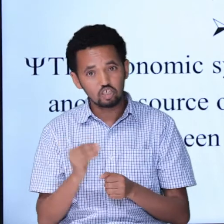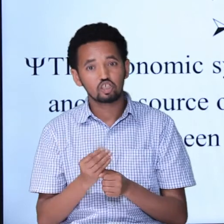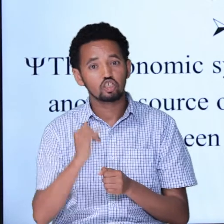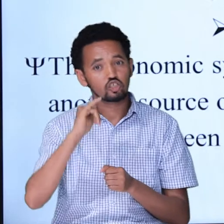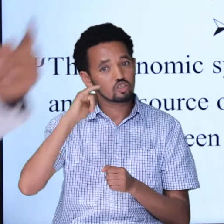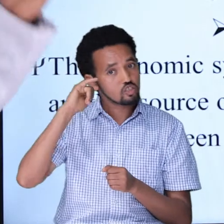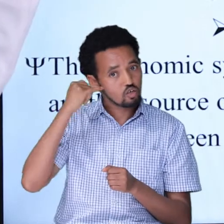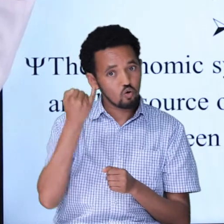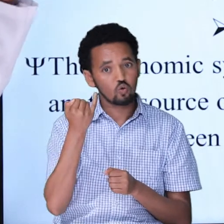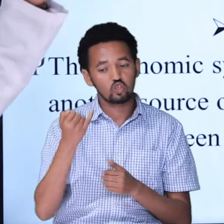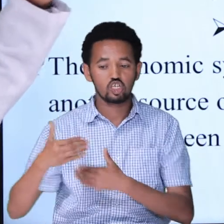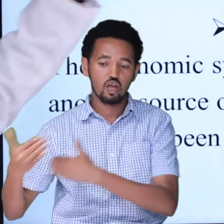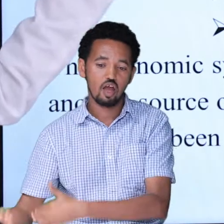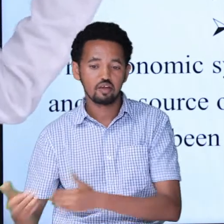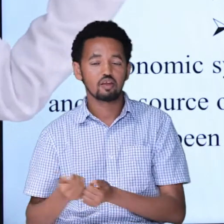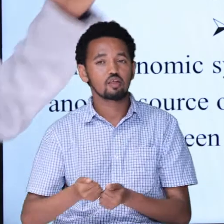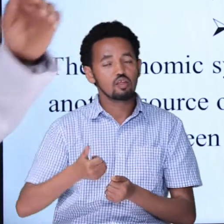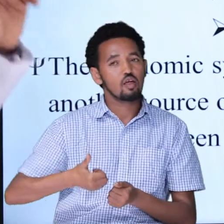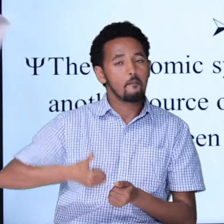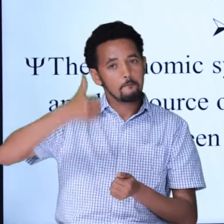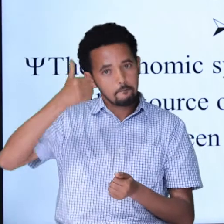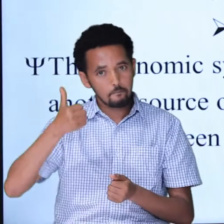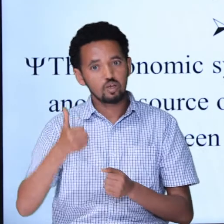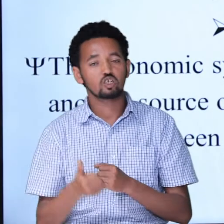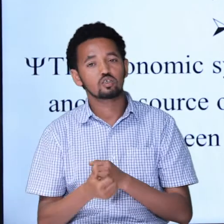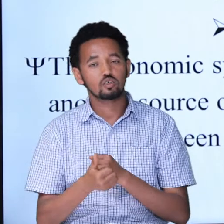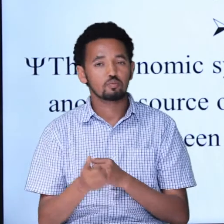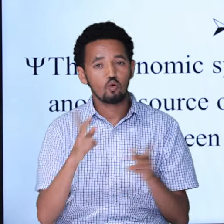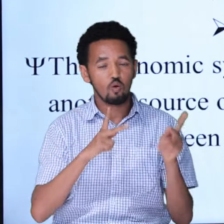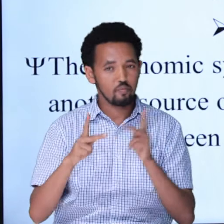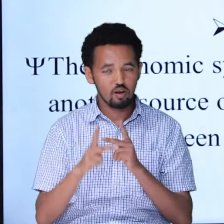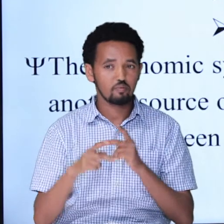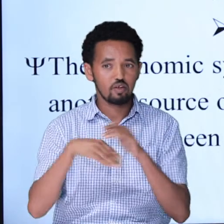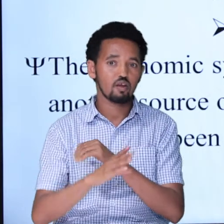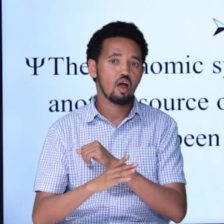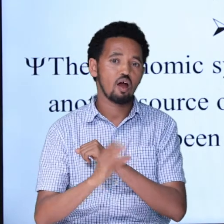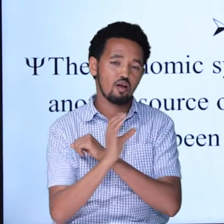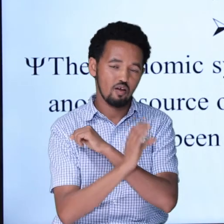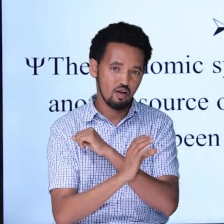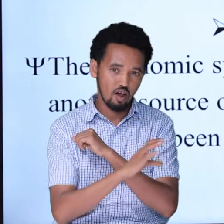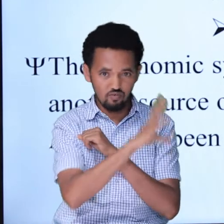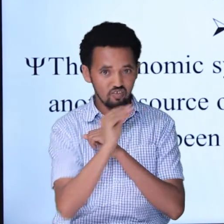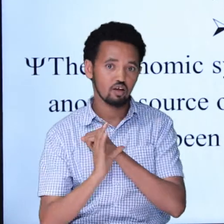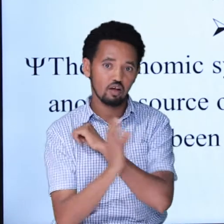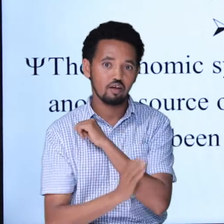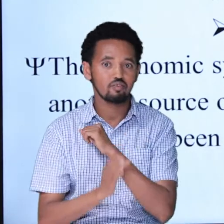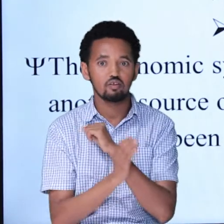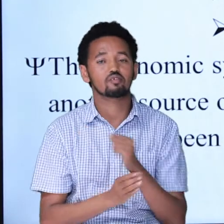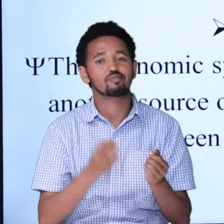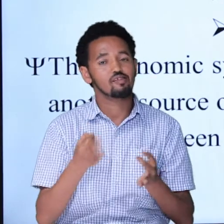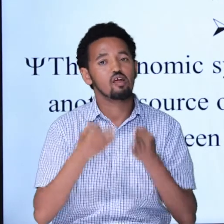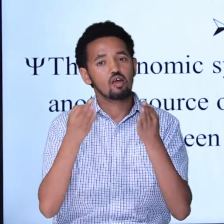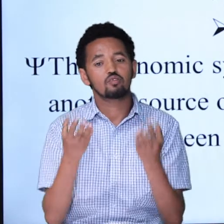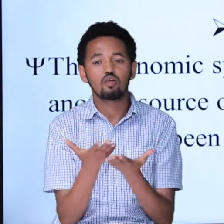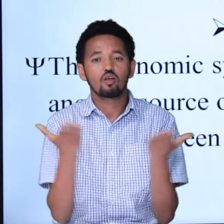genocide. The major problem in Africa state had been lack of respecting diversity.